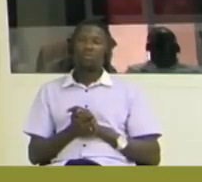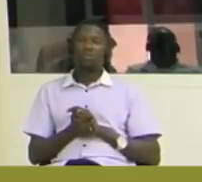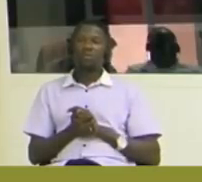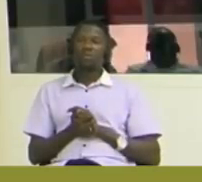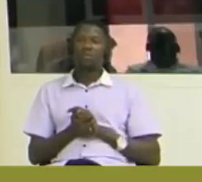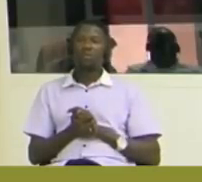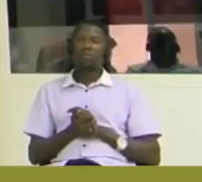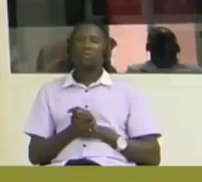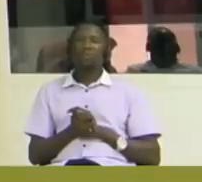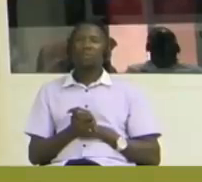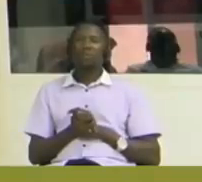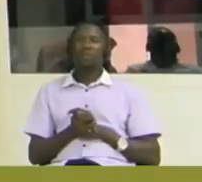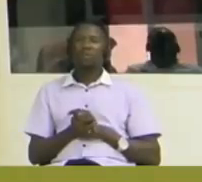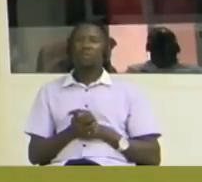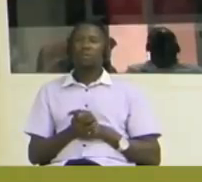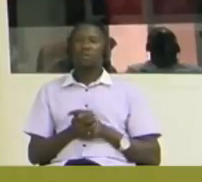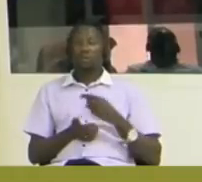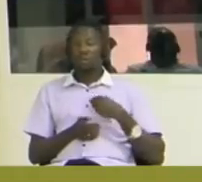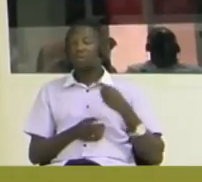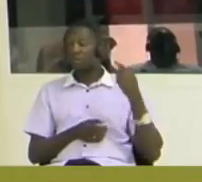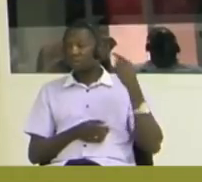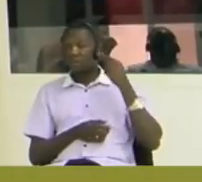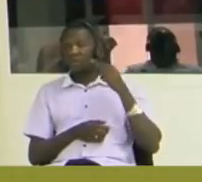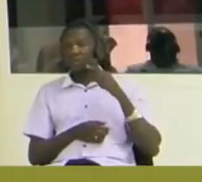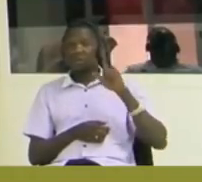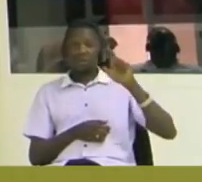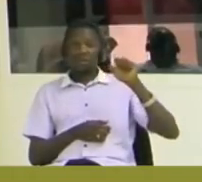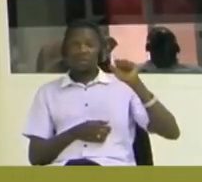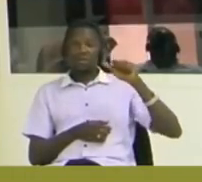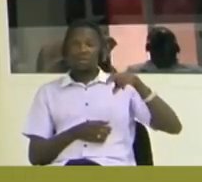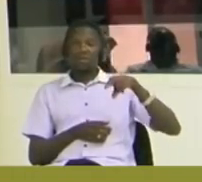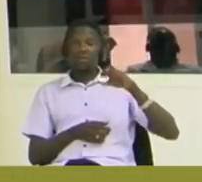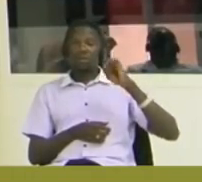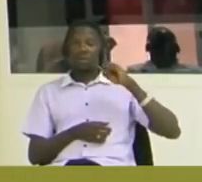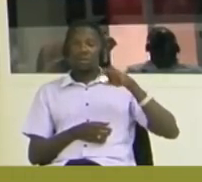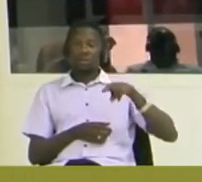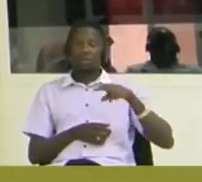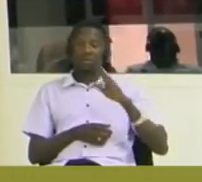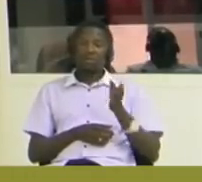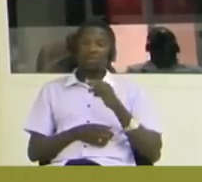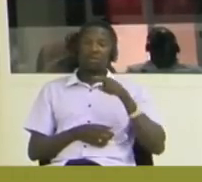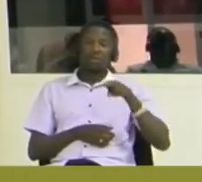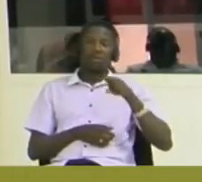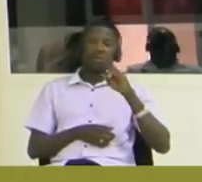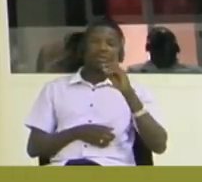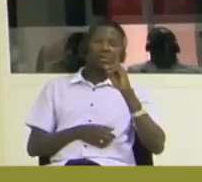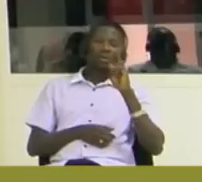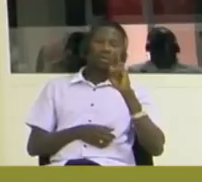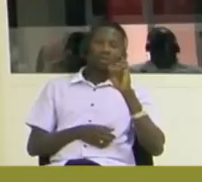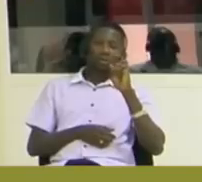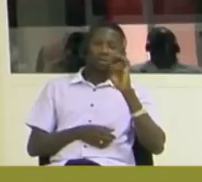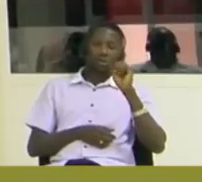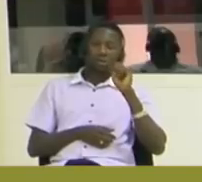Let's hear Lamindur and hear what he says.